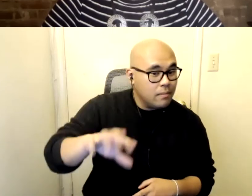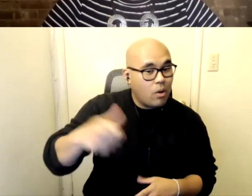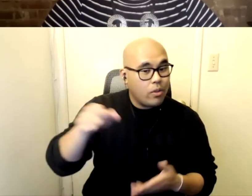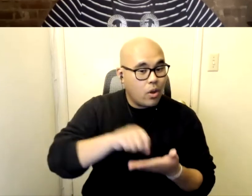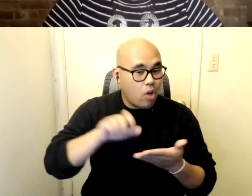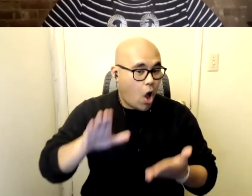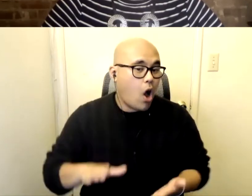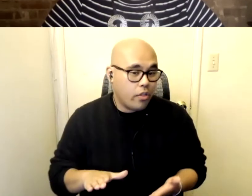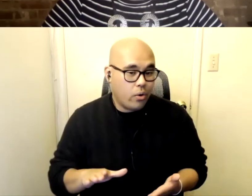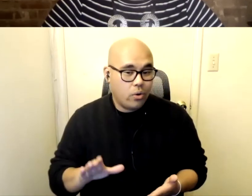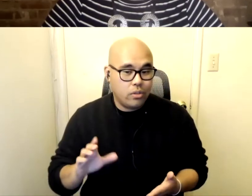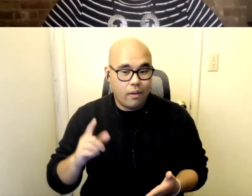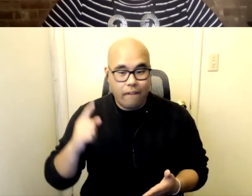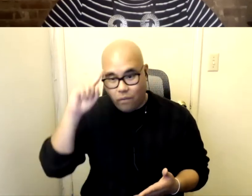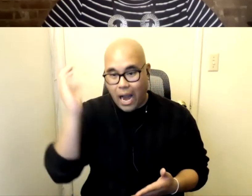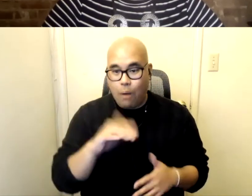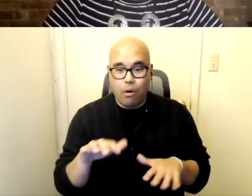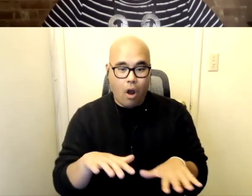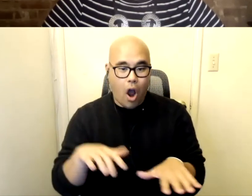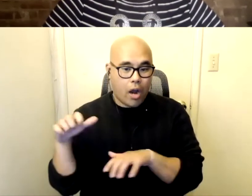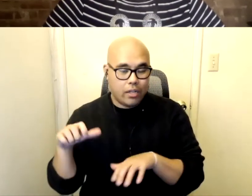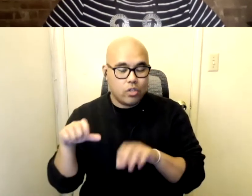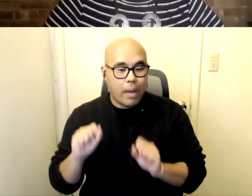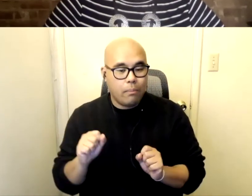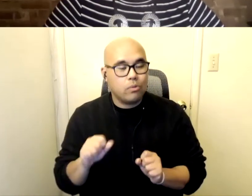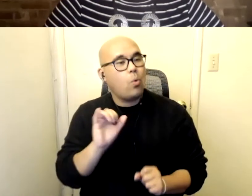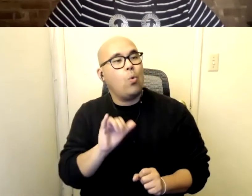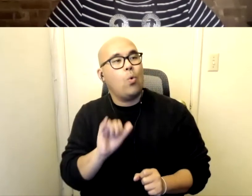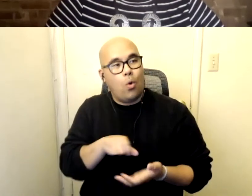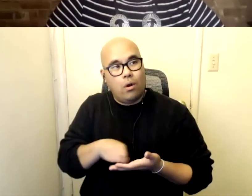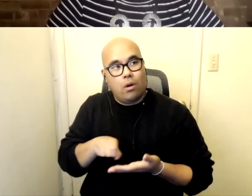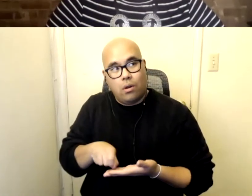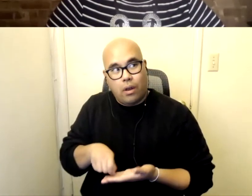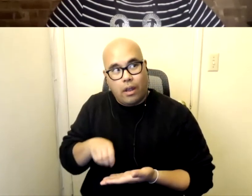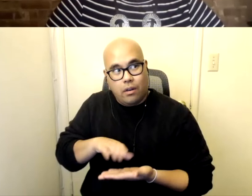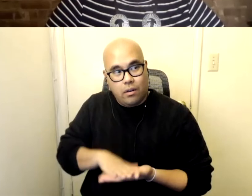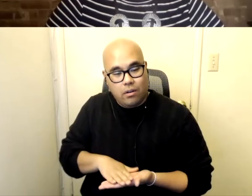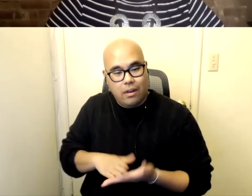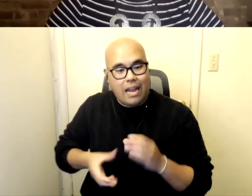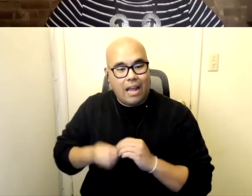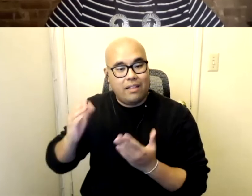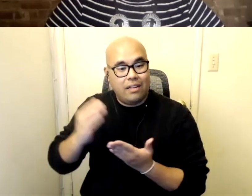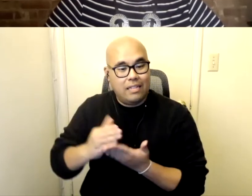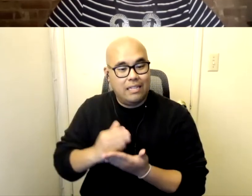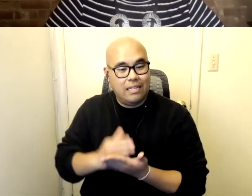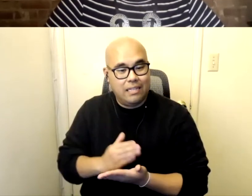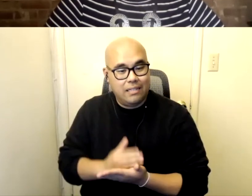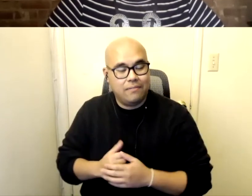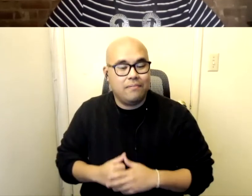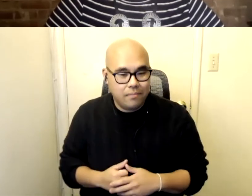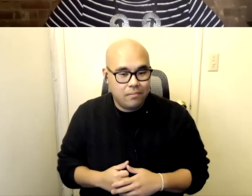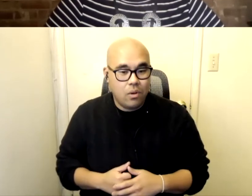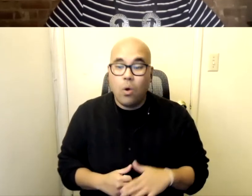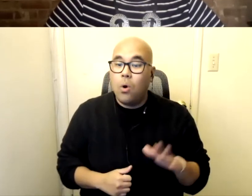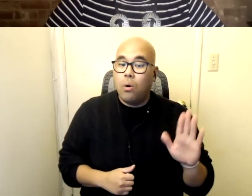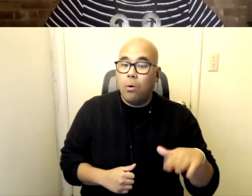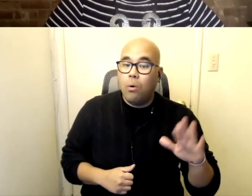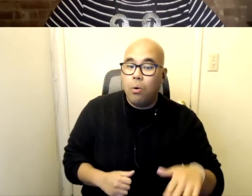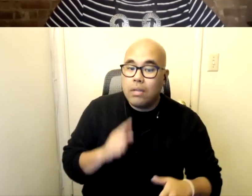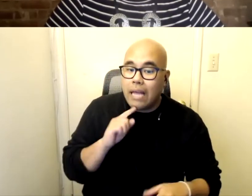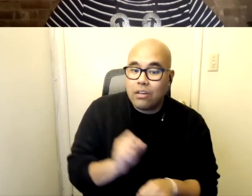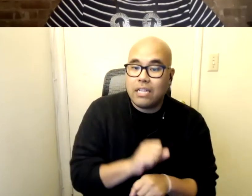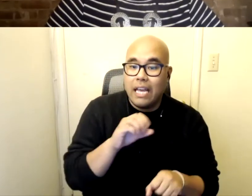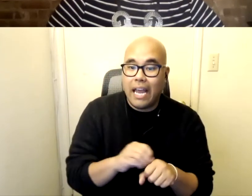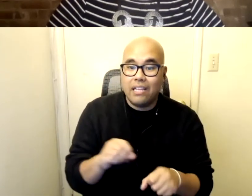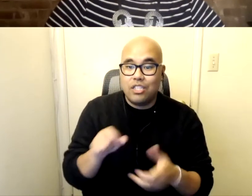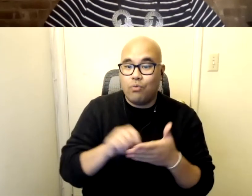that our audience can track down and read and add to their shelves. actually, there's some authors in the audience.